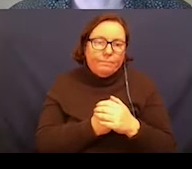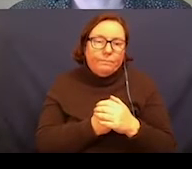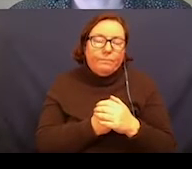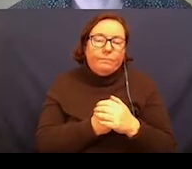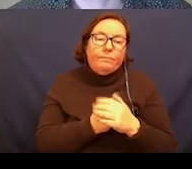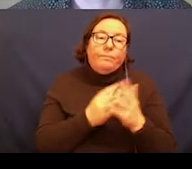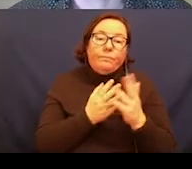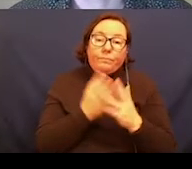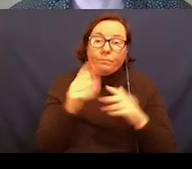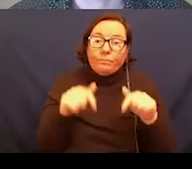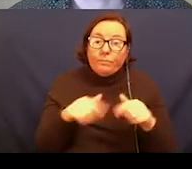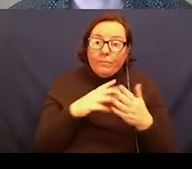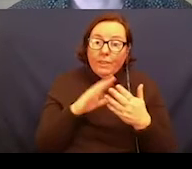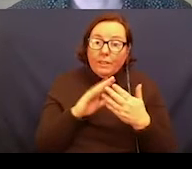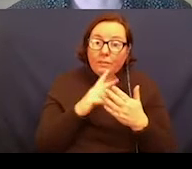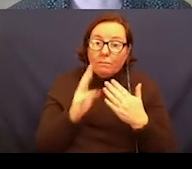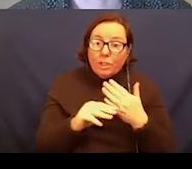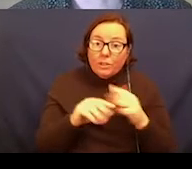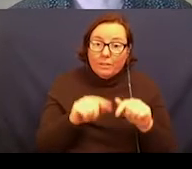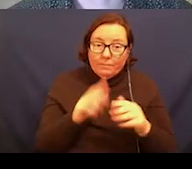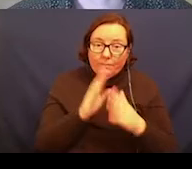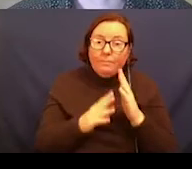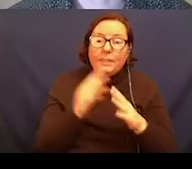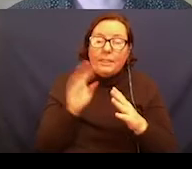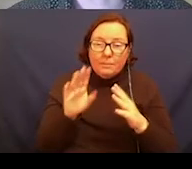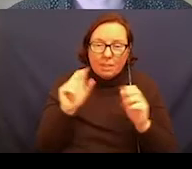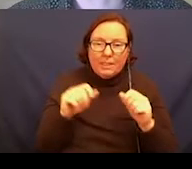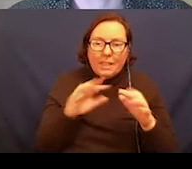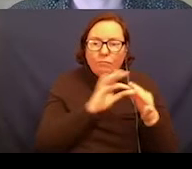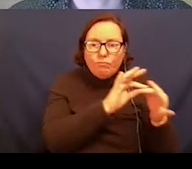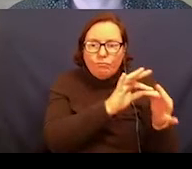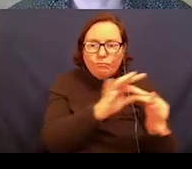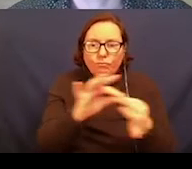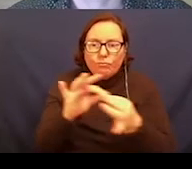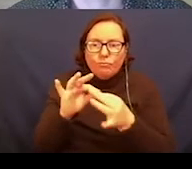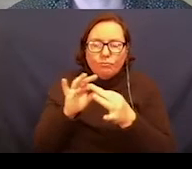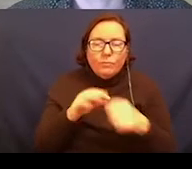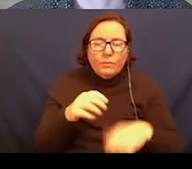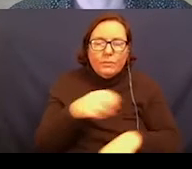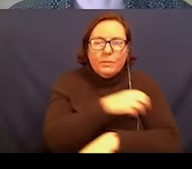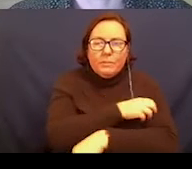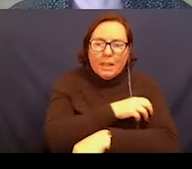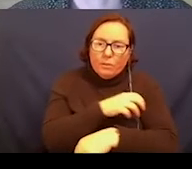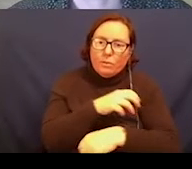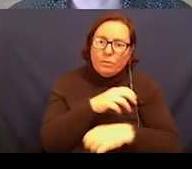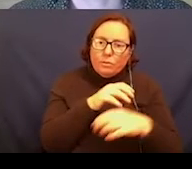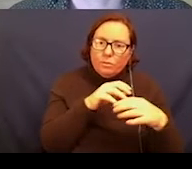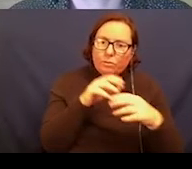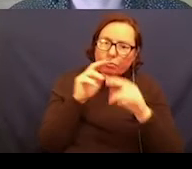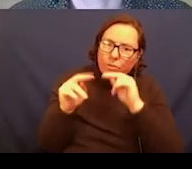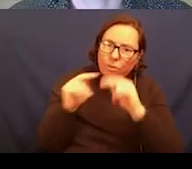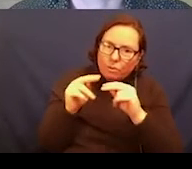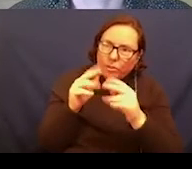Through the program, the City of Boston can pool the collective buying power of Boston's residents